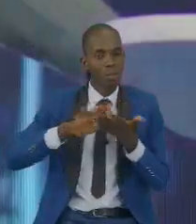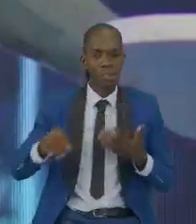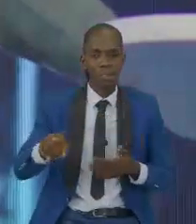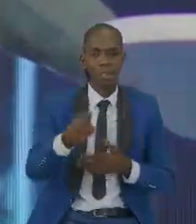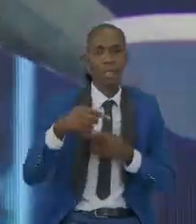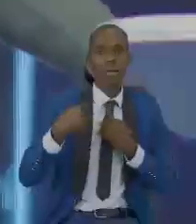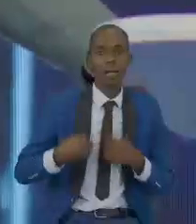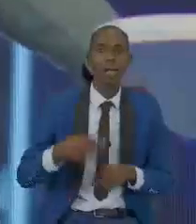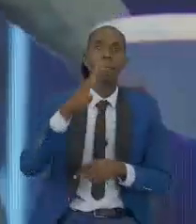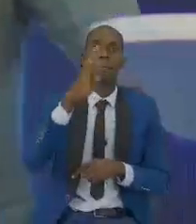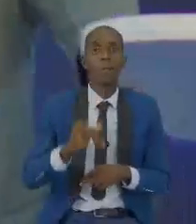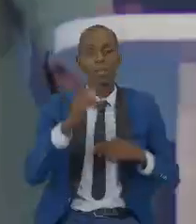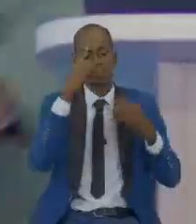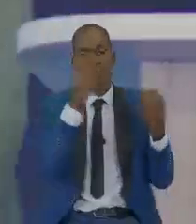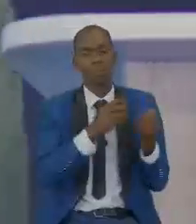by faith.